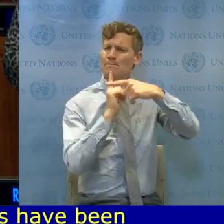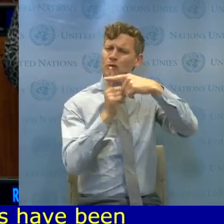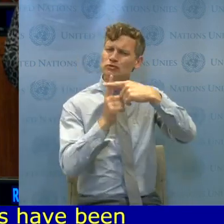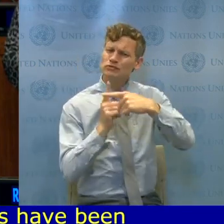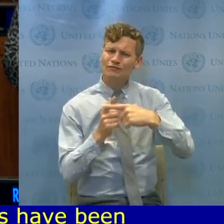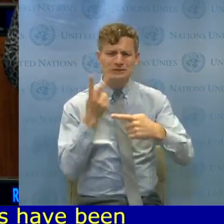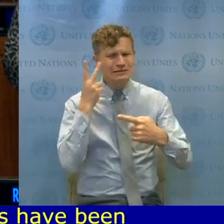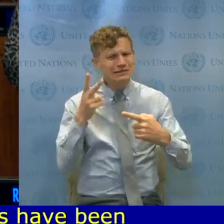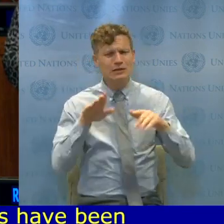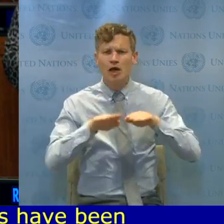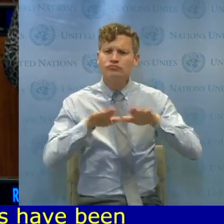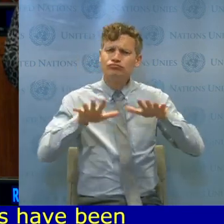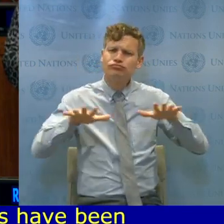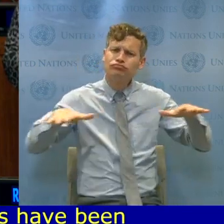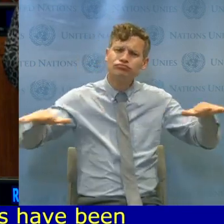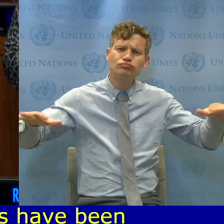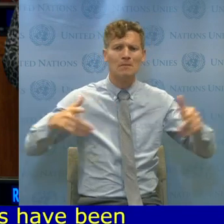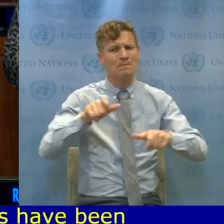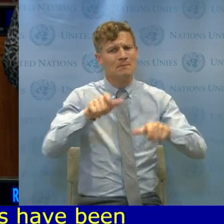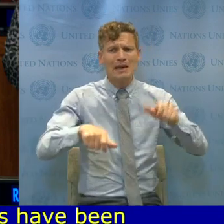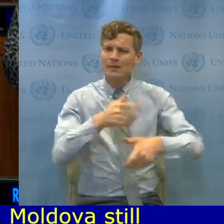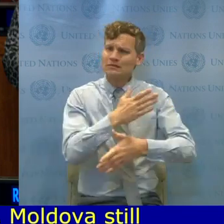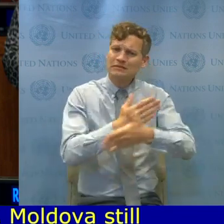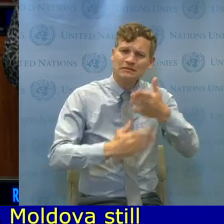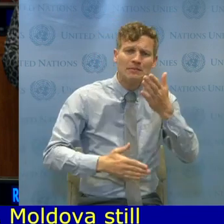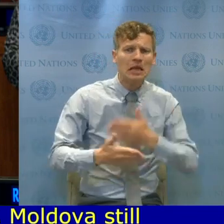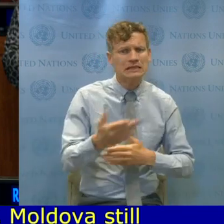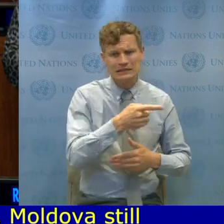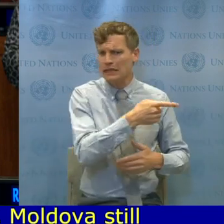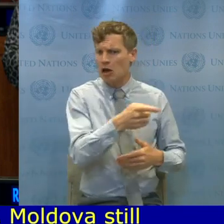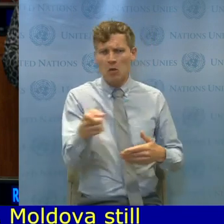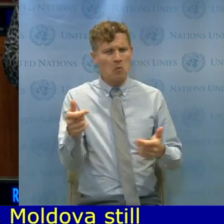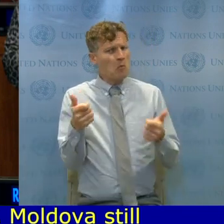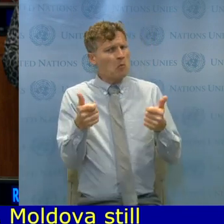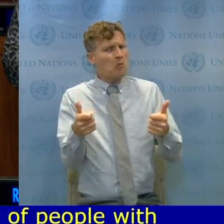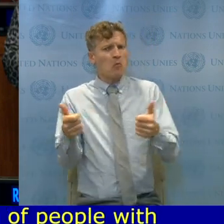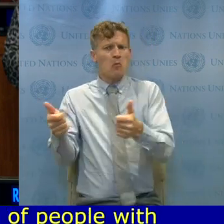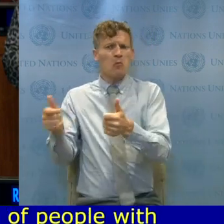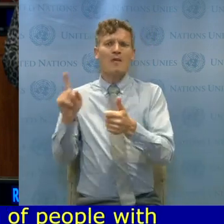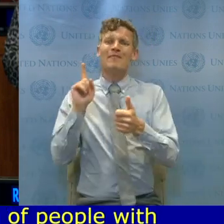and cultural life. Physical barriers and limited access of